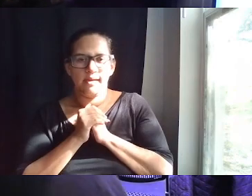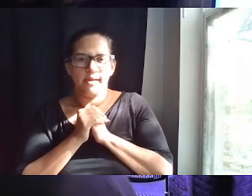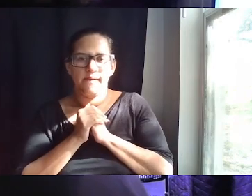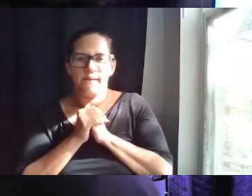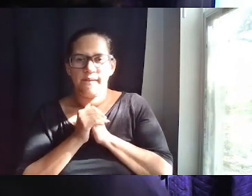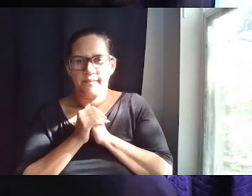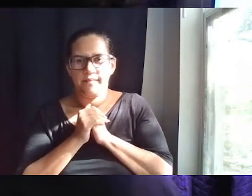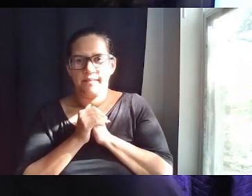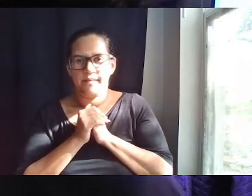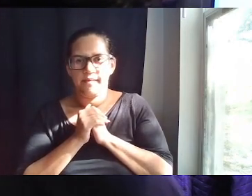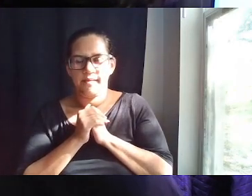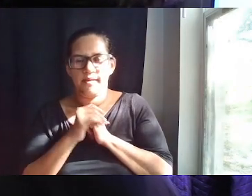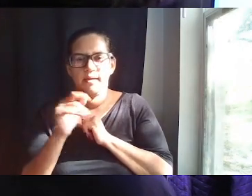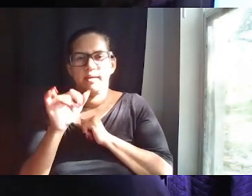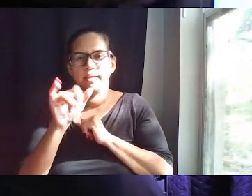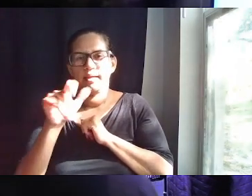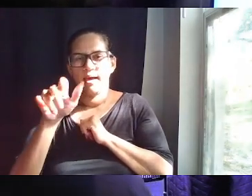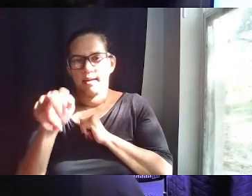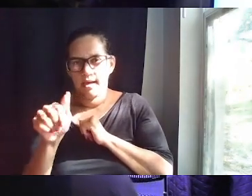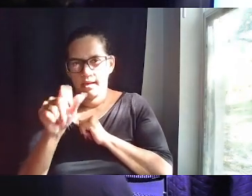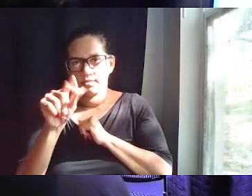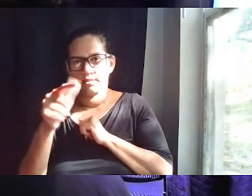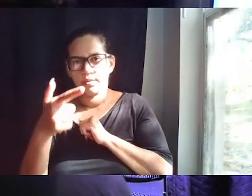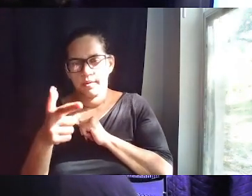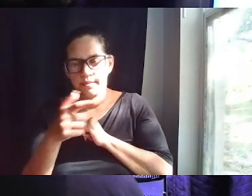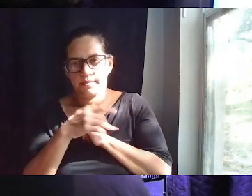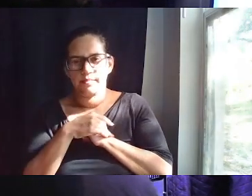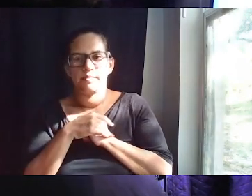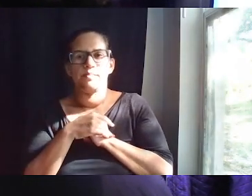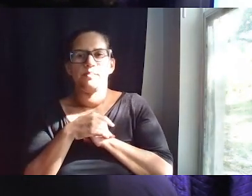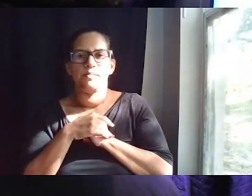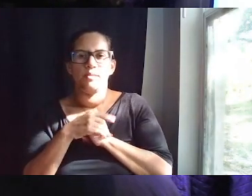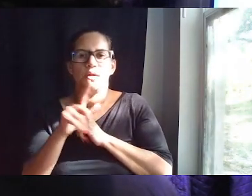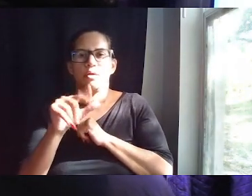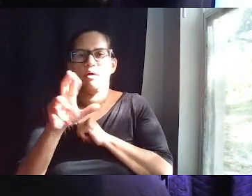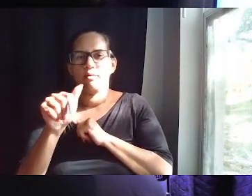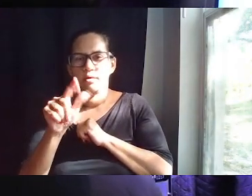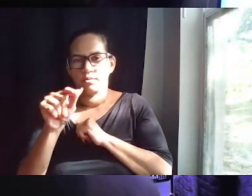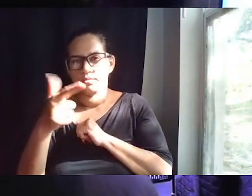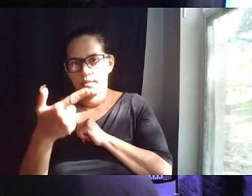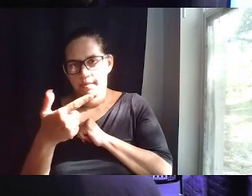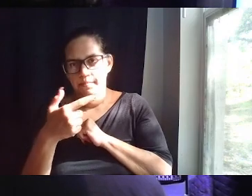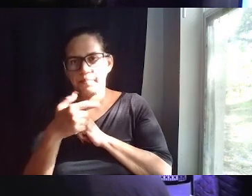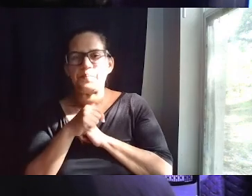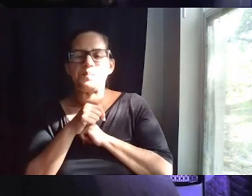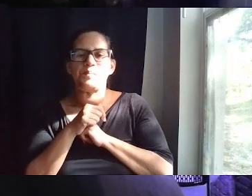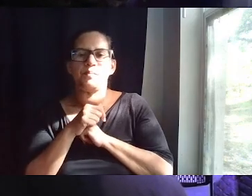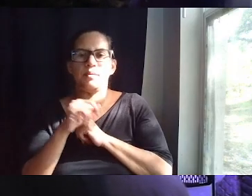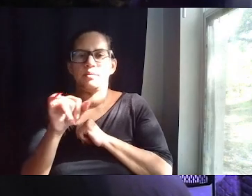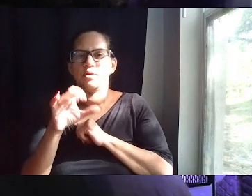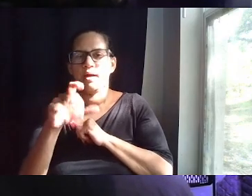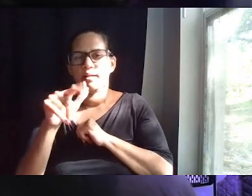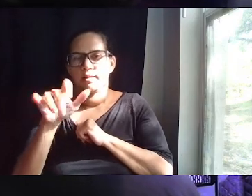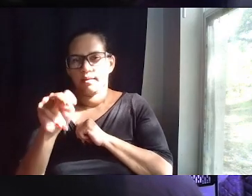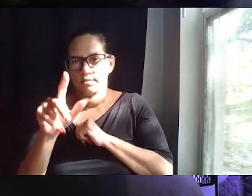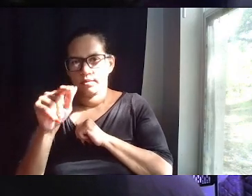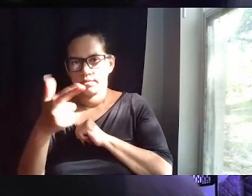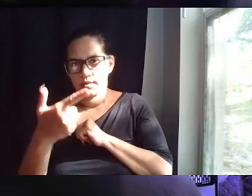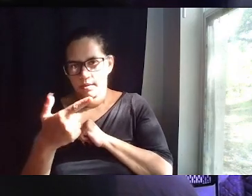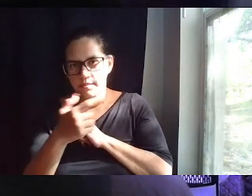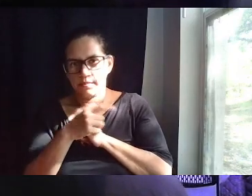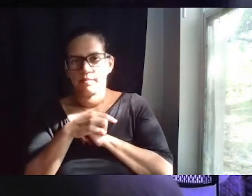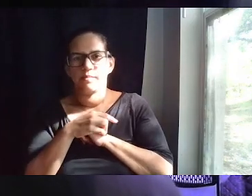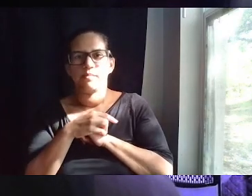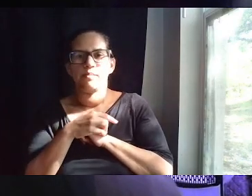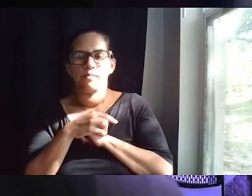Juliana, 2021. Laura, 2021. Jacqueline, 2021. Carmen,